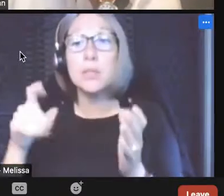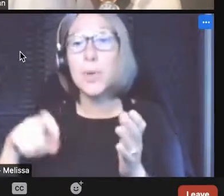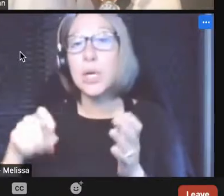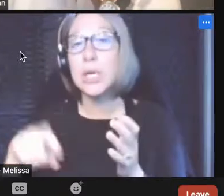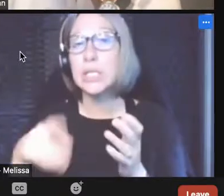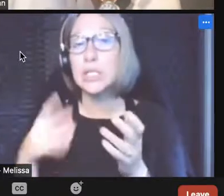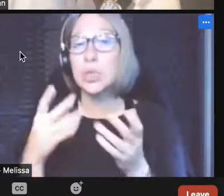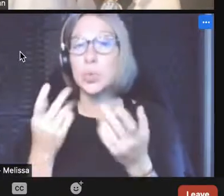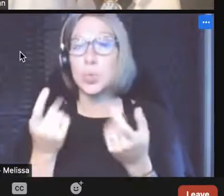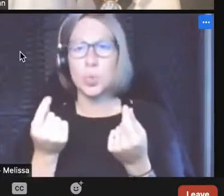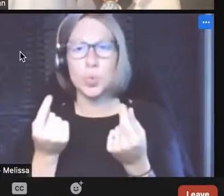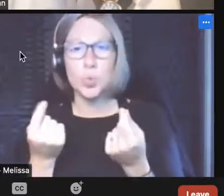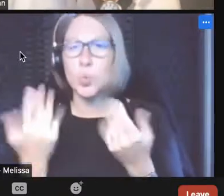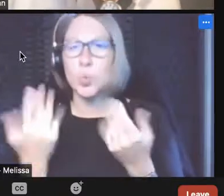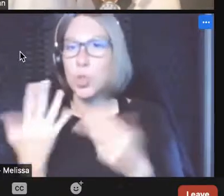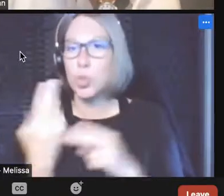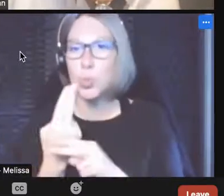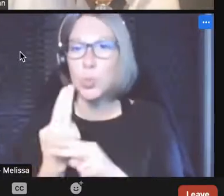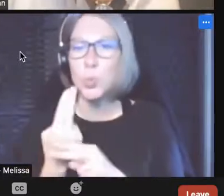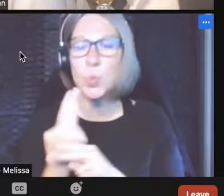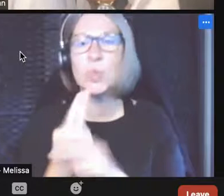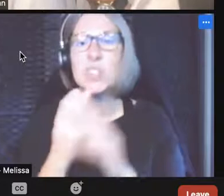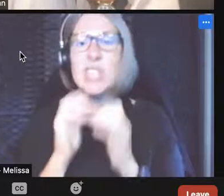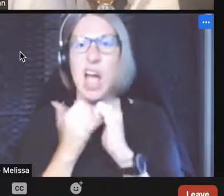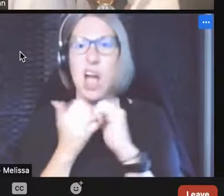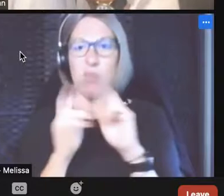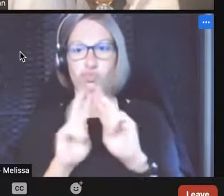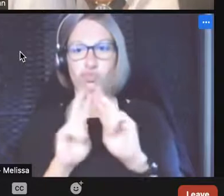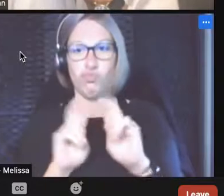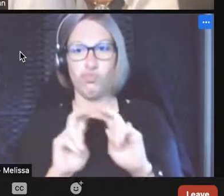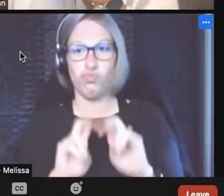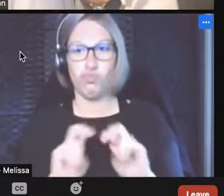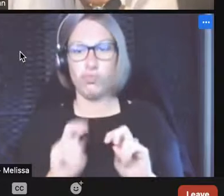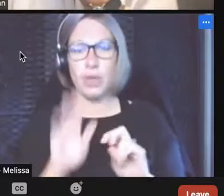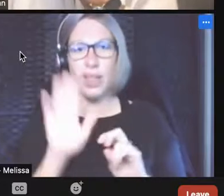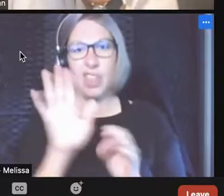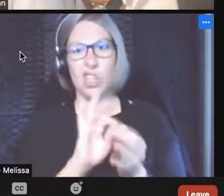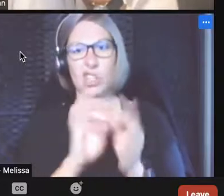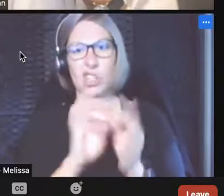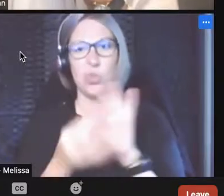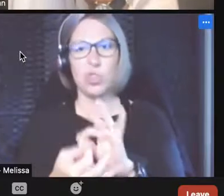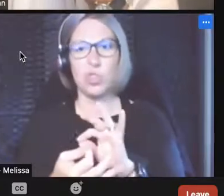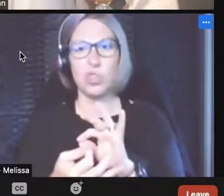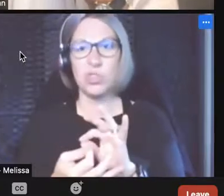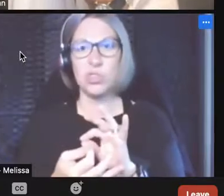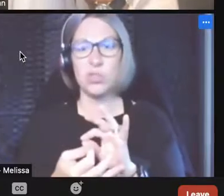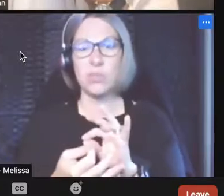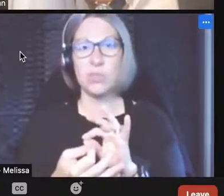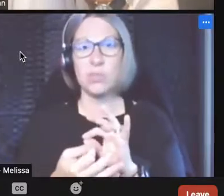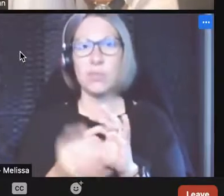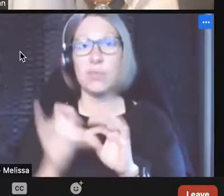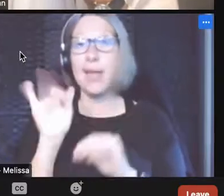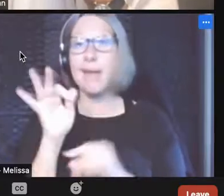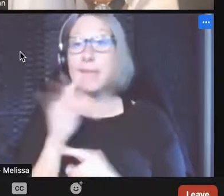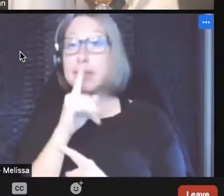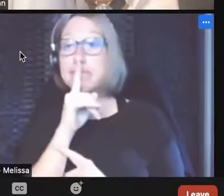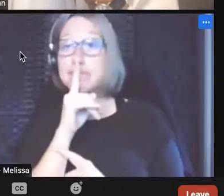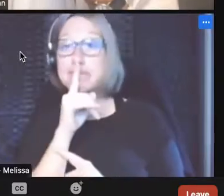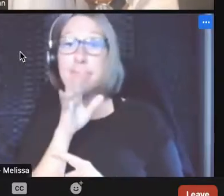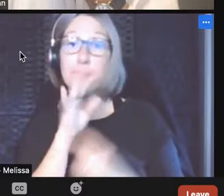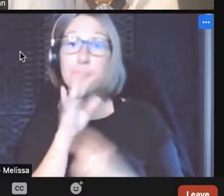to use, and how to assess what these children are interpreting if they are not verbal or